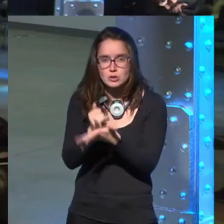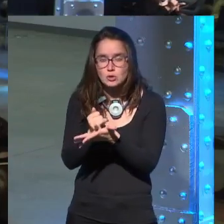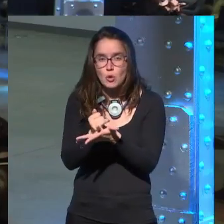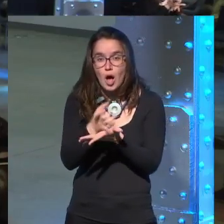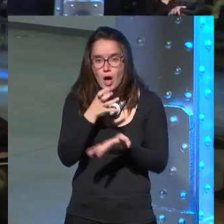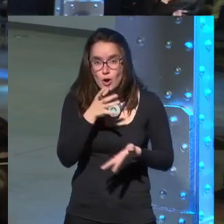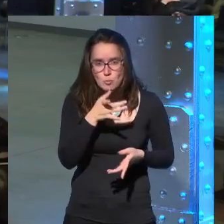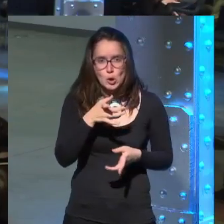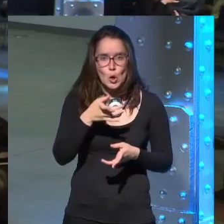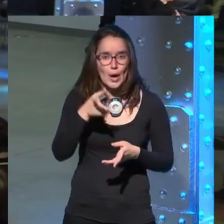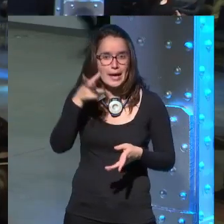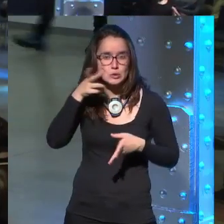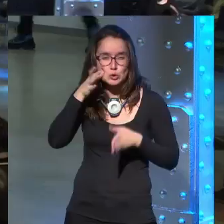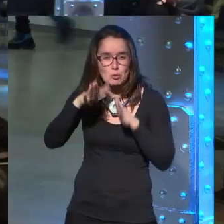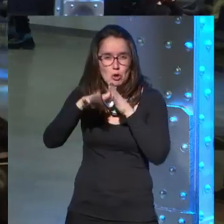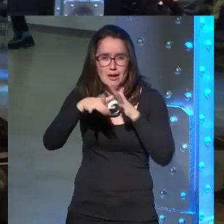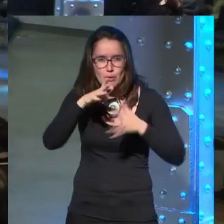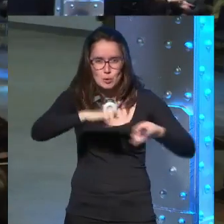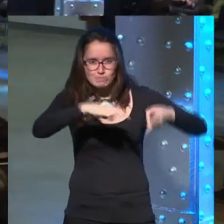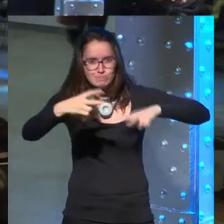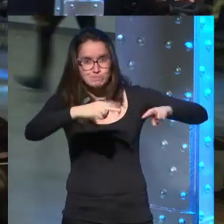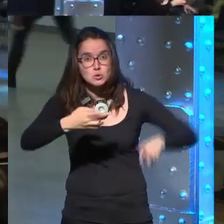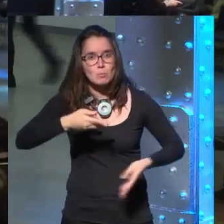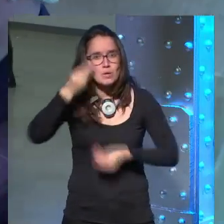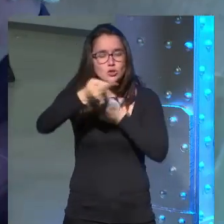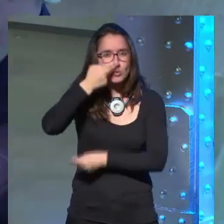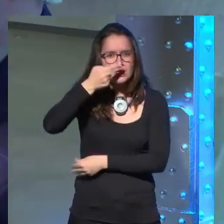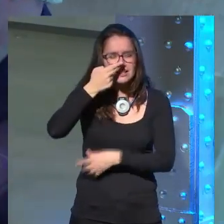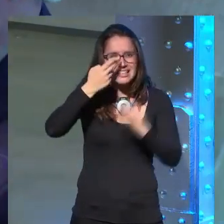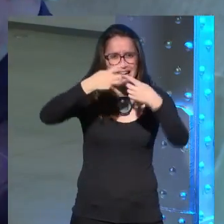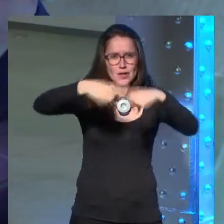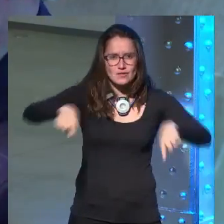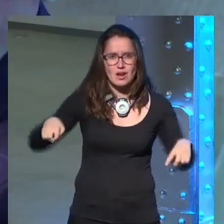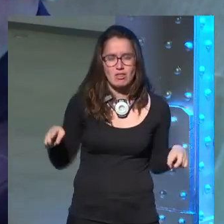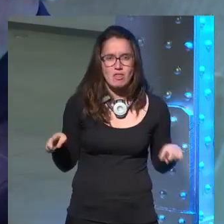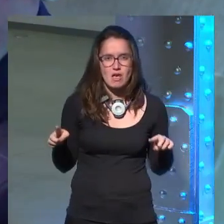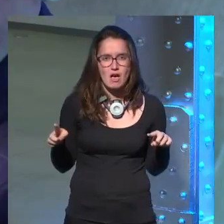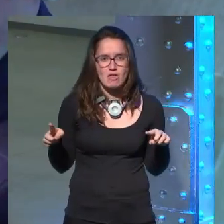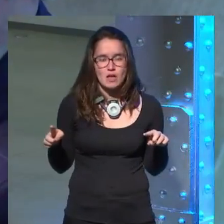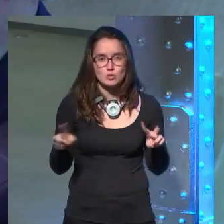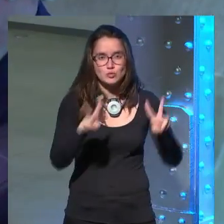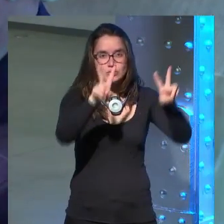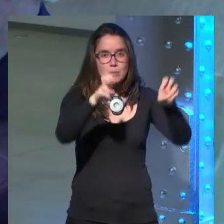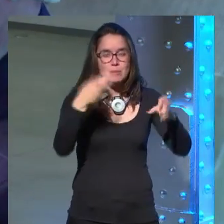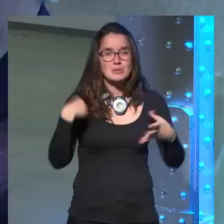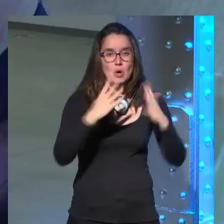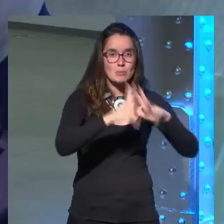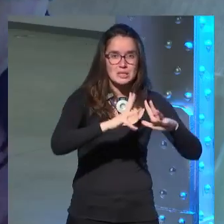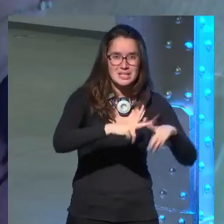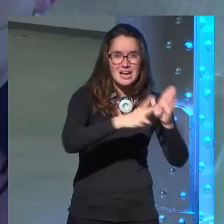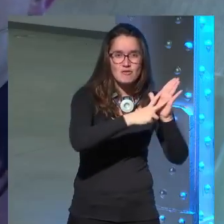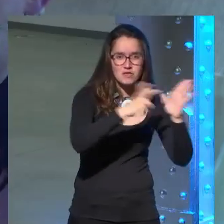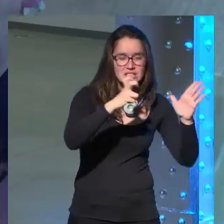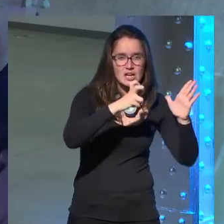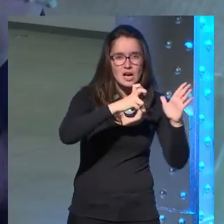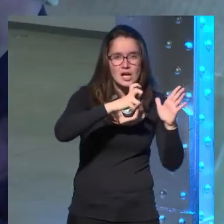I think it's very interesting, this difference between a subject like mathematics, physics, and